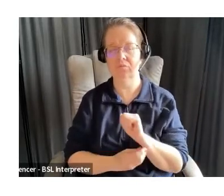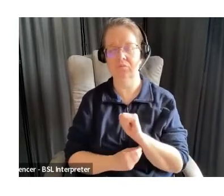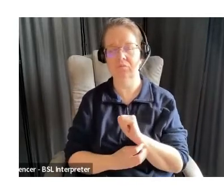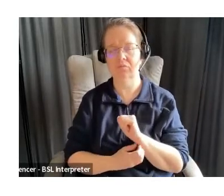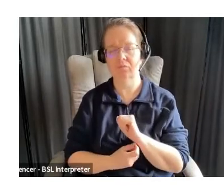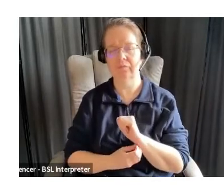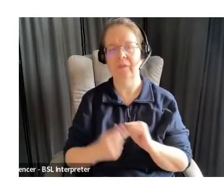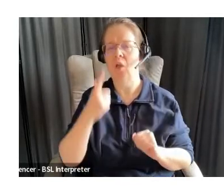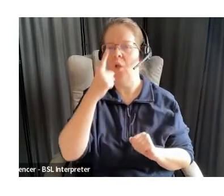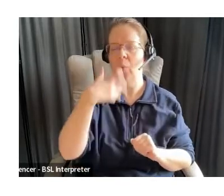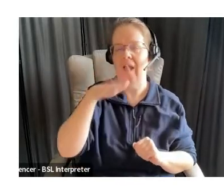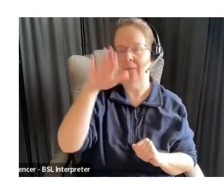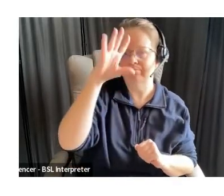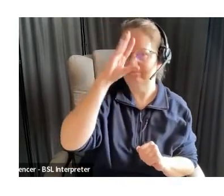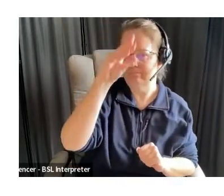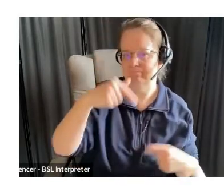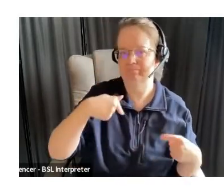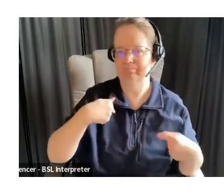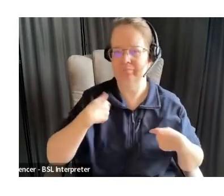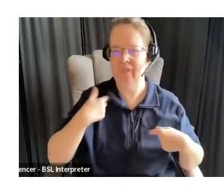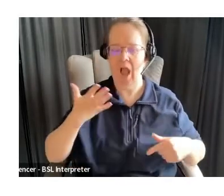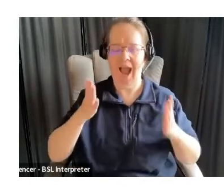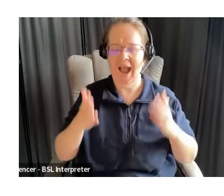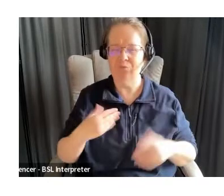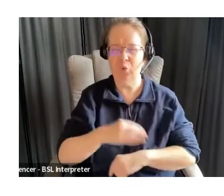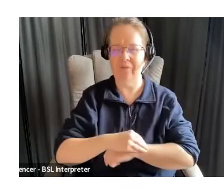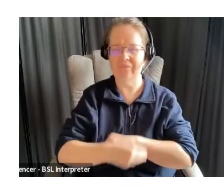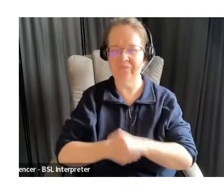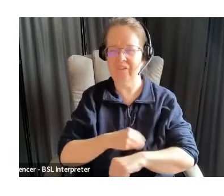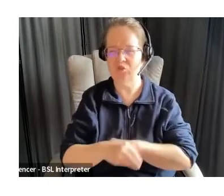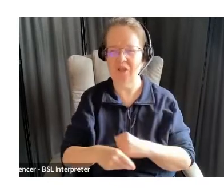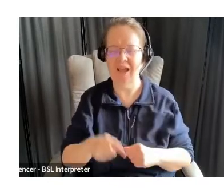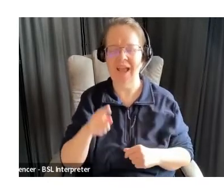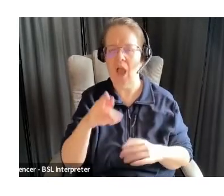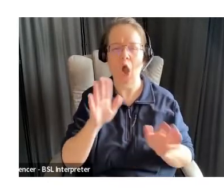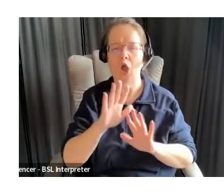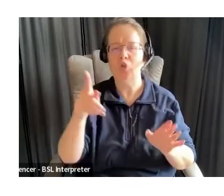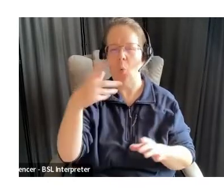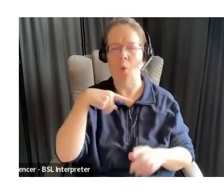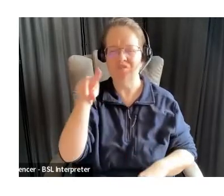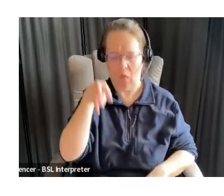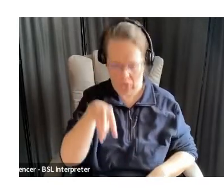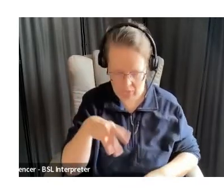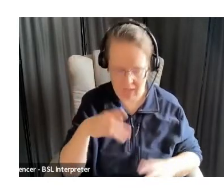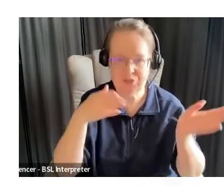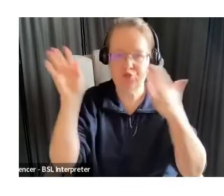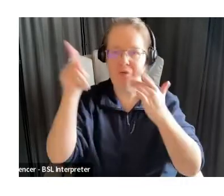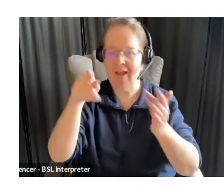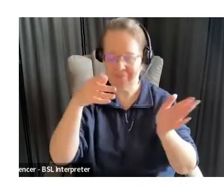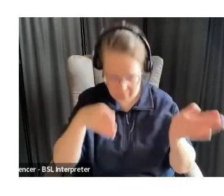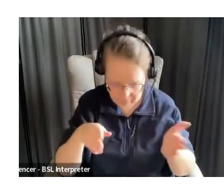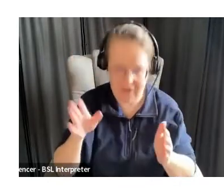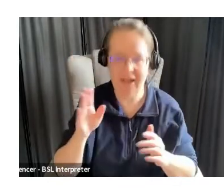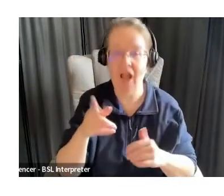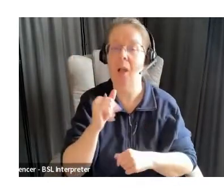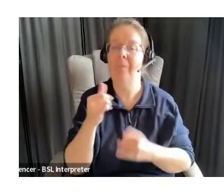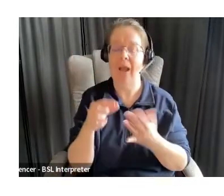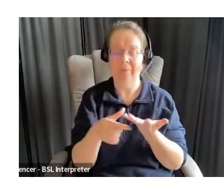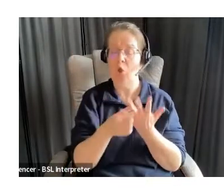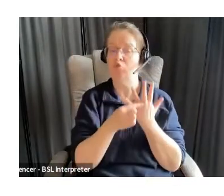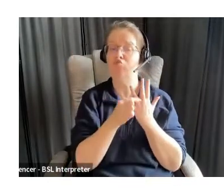that conversation with the interviewer. What we want to do is make sure it's not distracting for them too. But maybe a little fidget ring or